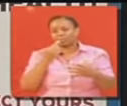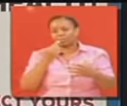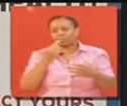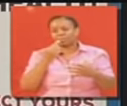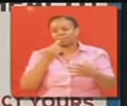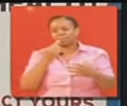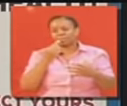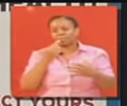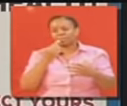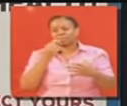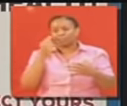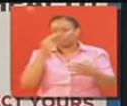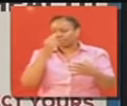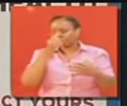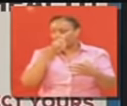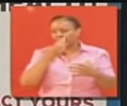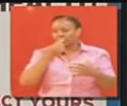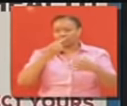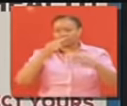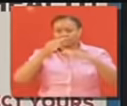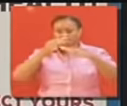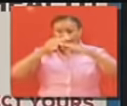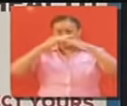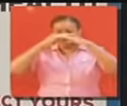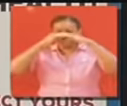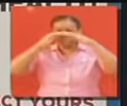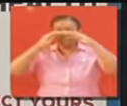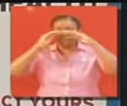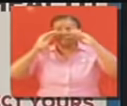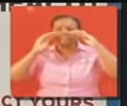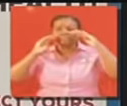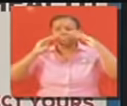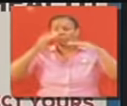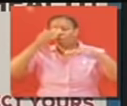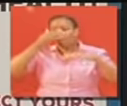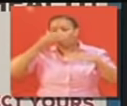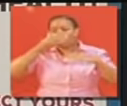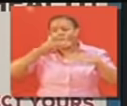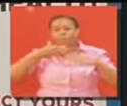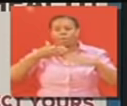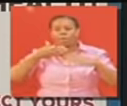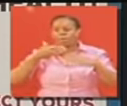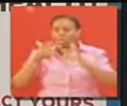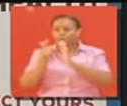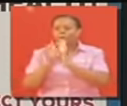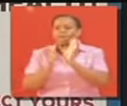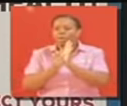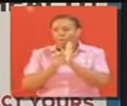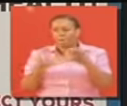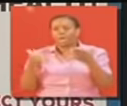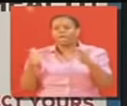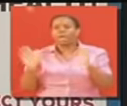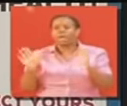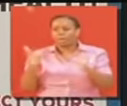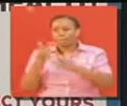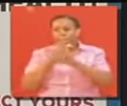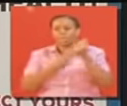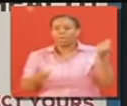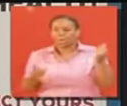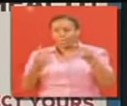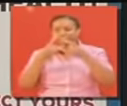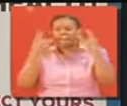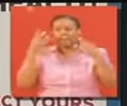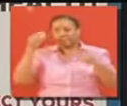of droplets. The legal framework that we have for face coverings allows for both masks and